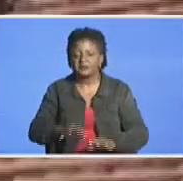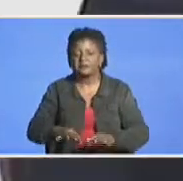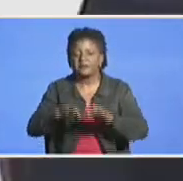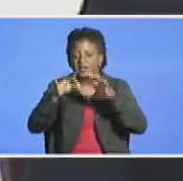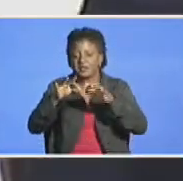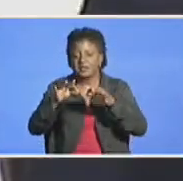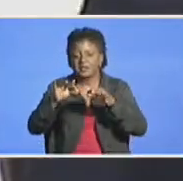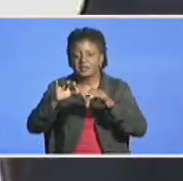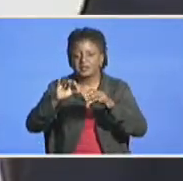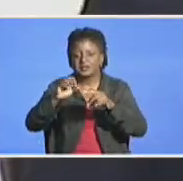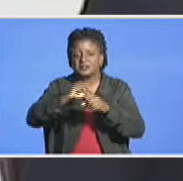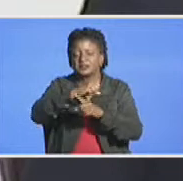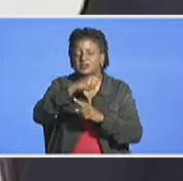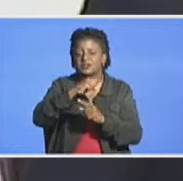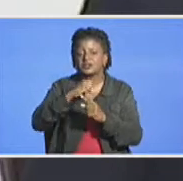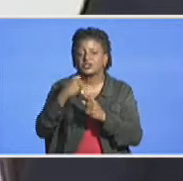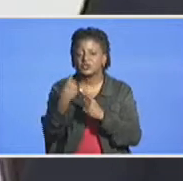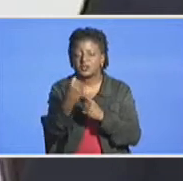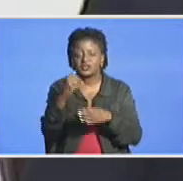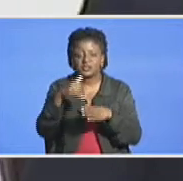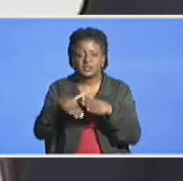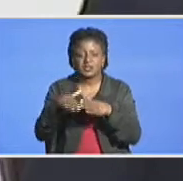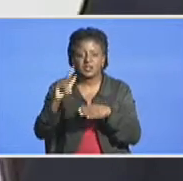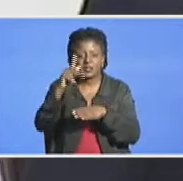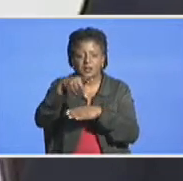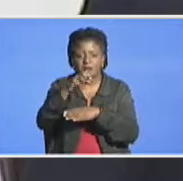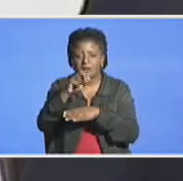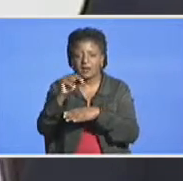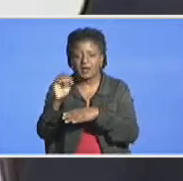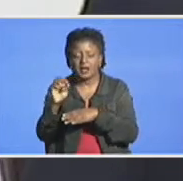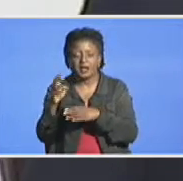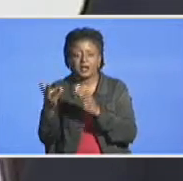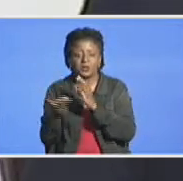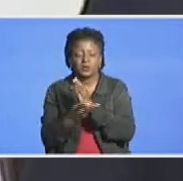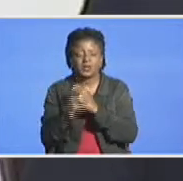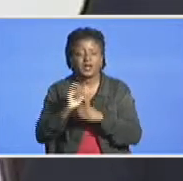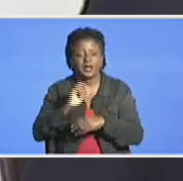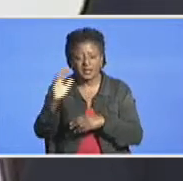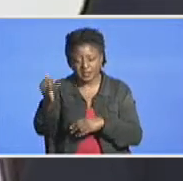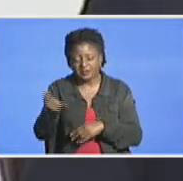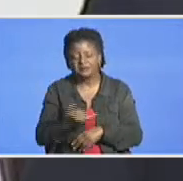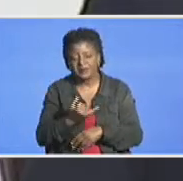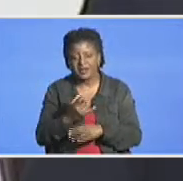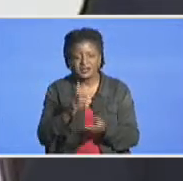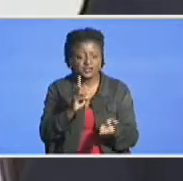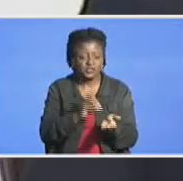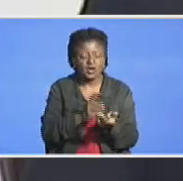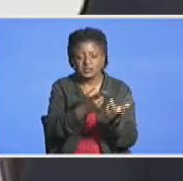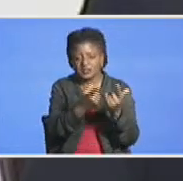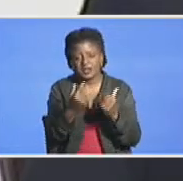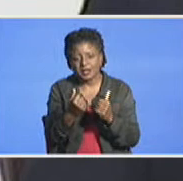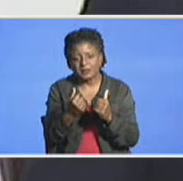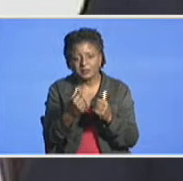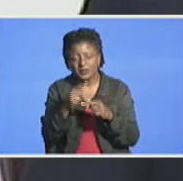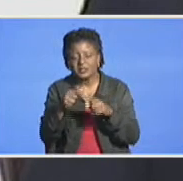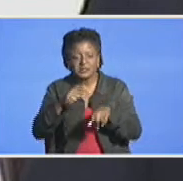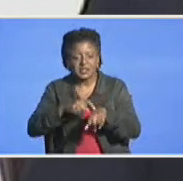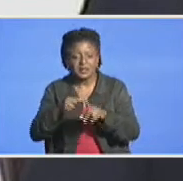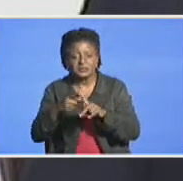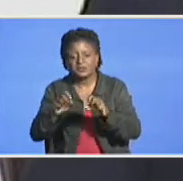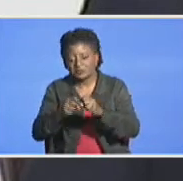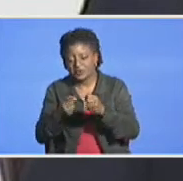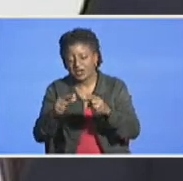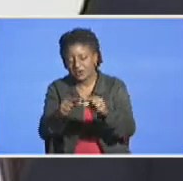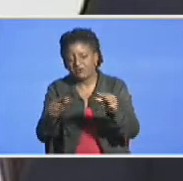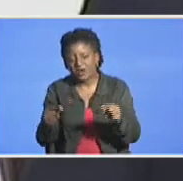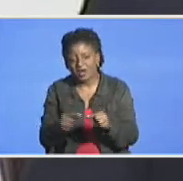invite Doc to come when it's time to break that ground. And I want him to take the kill and show the